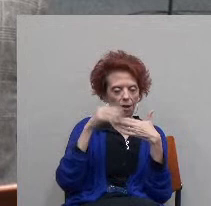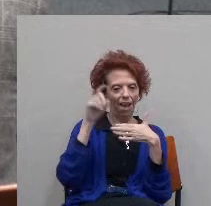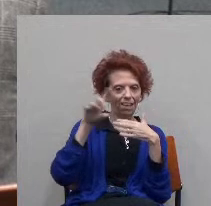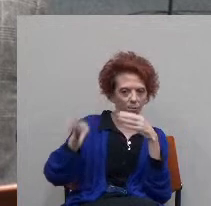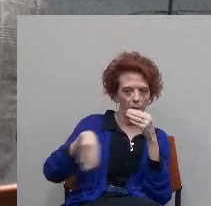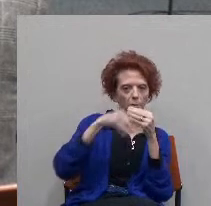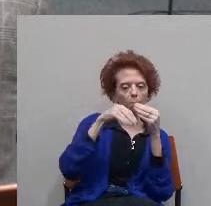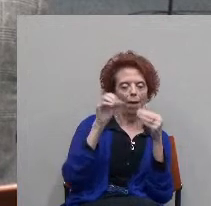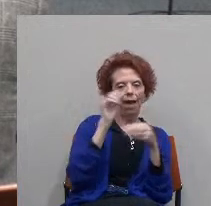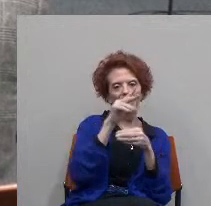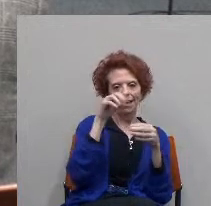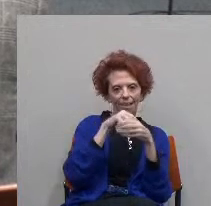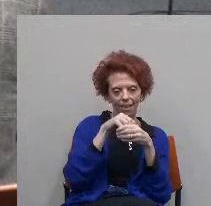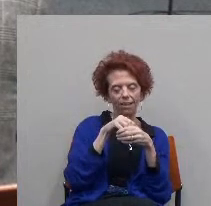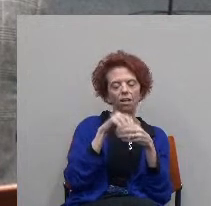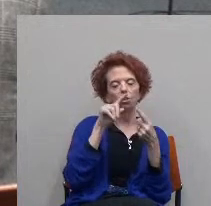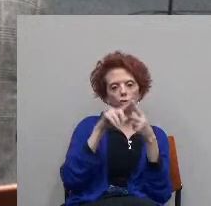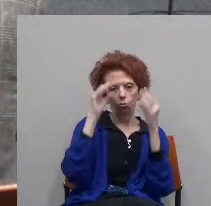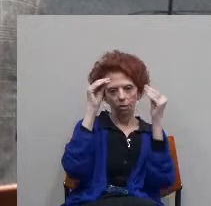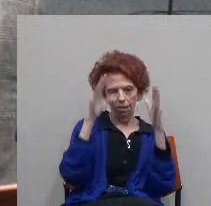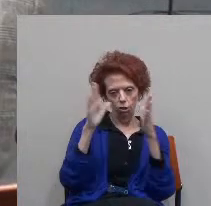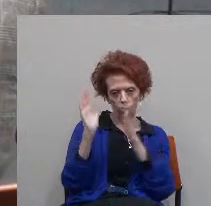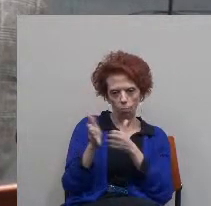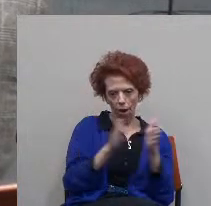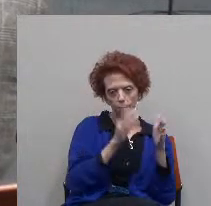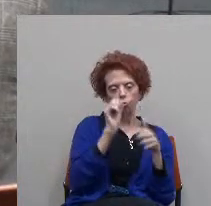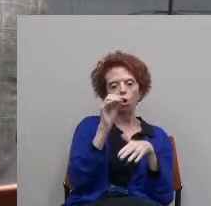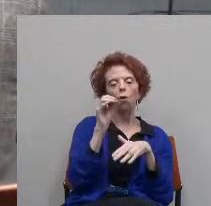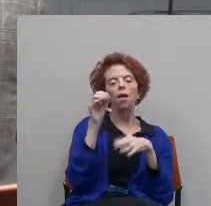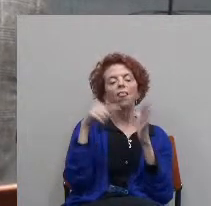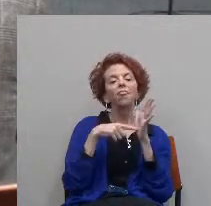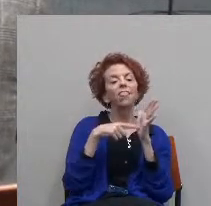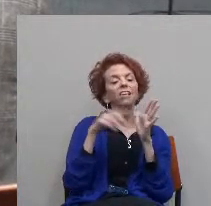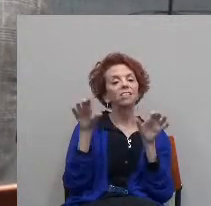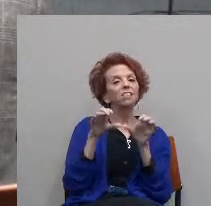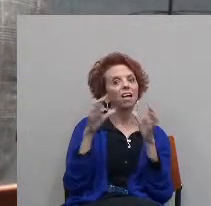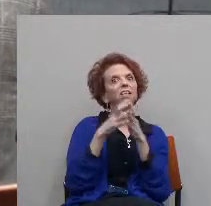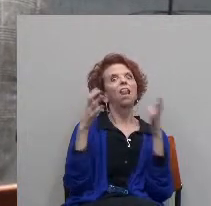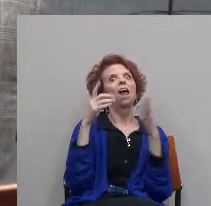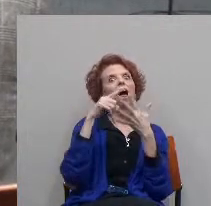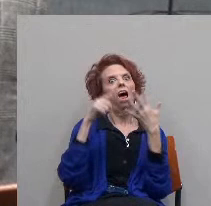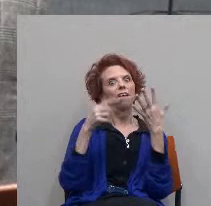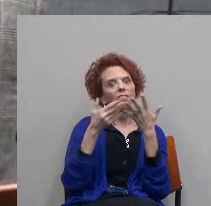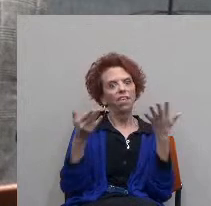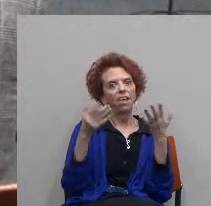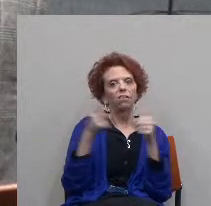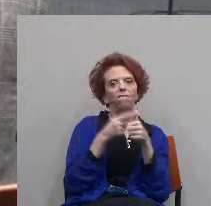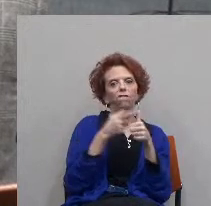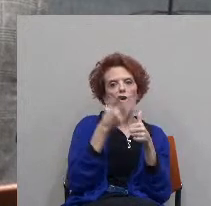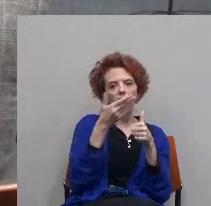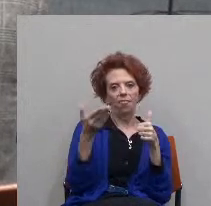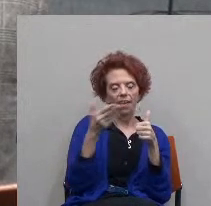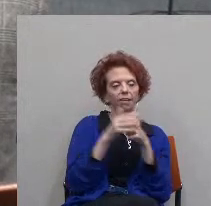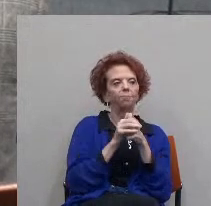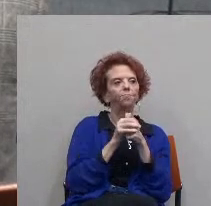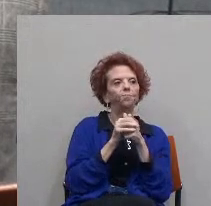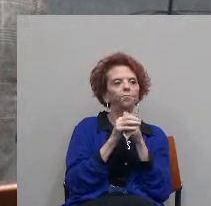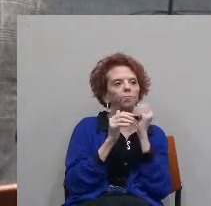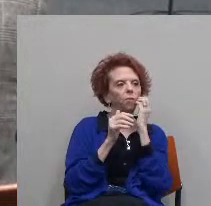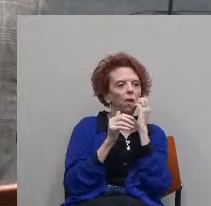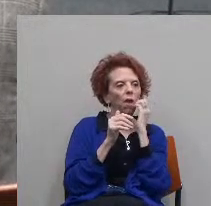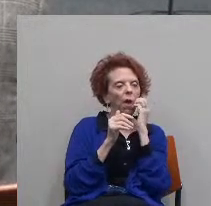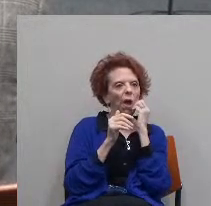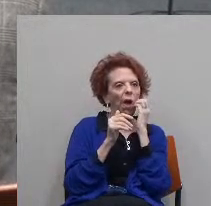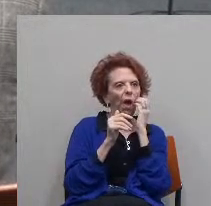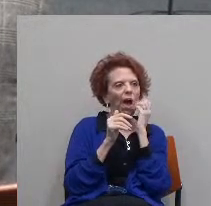to be put back in for BESE and teacher prep programs. So this bill does a lot of things. The first thing it does is,